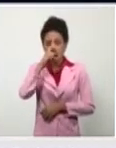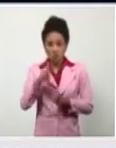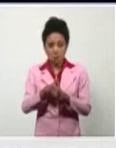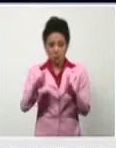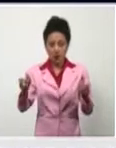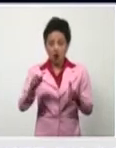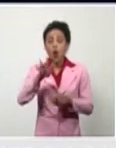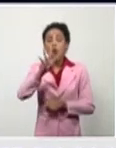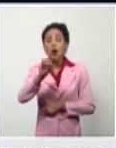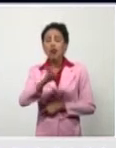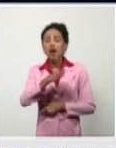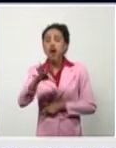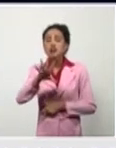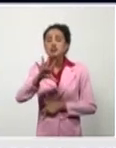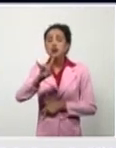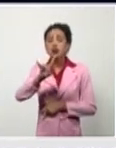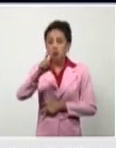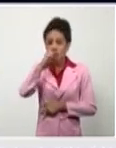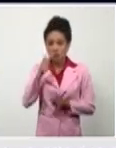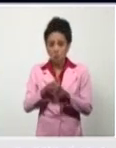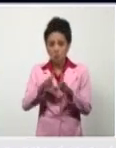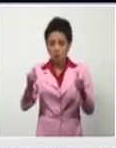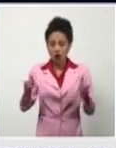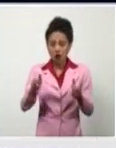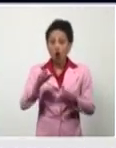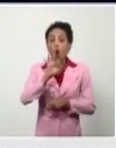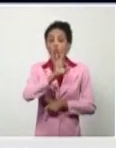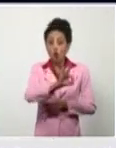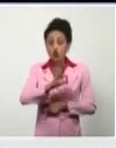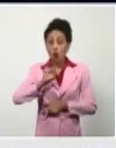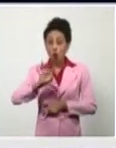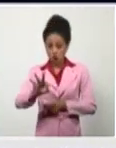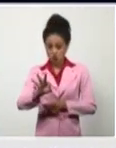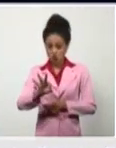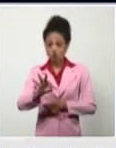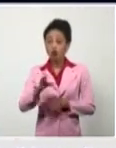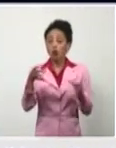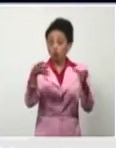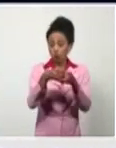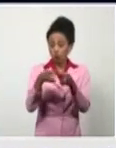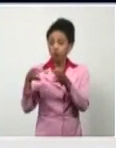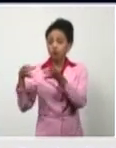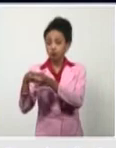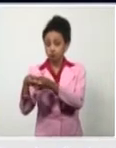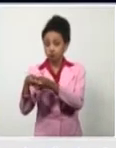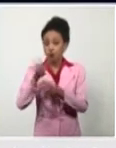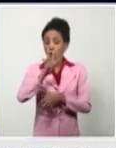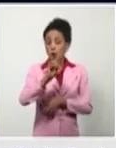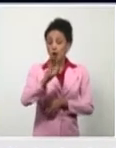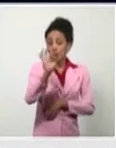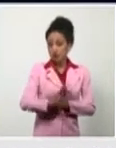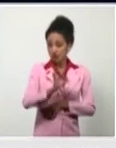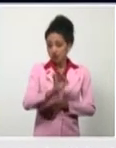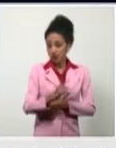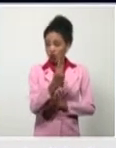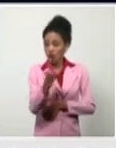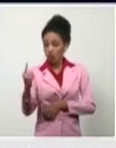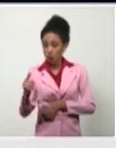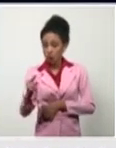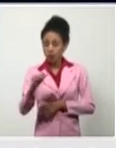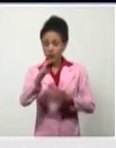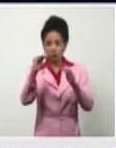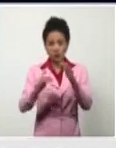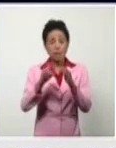29 years and the group of 40 to 59 of age, with 8 cases each, 40% each, followed by the group